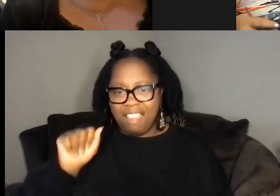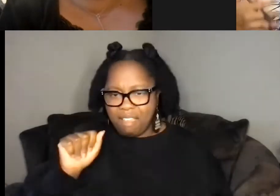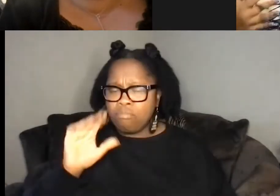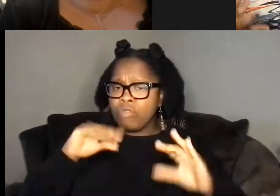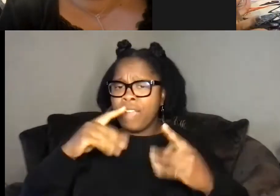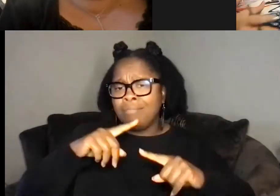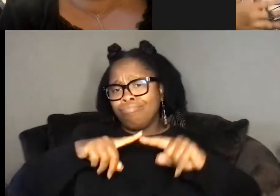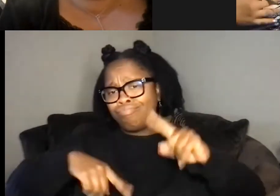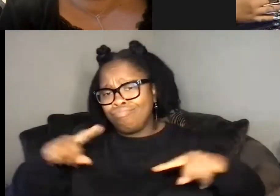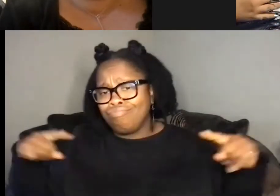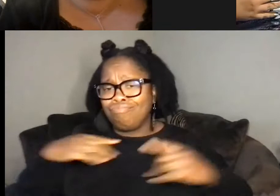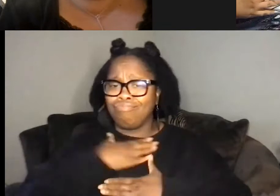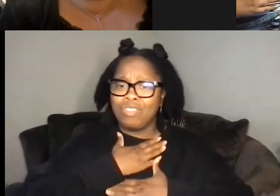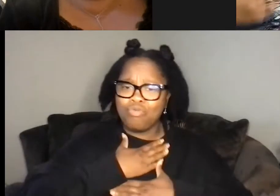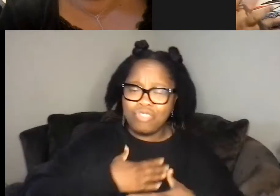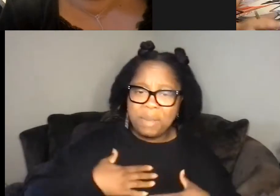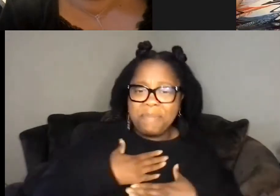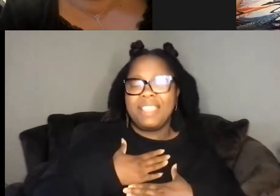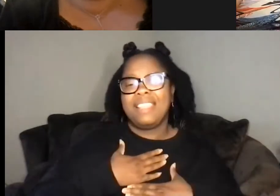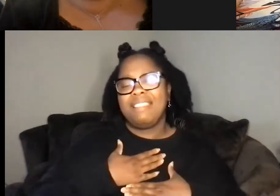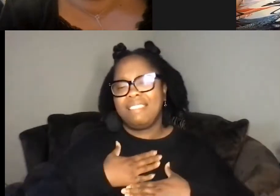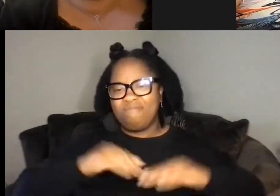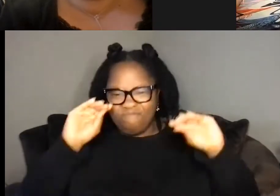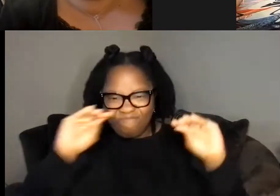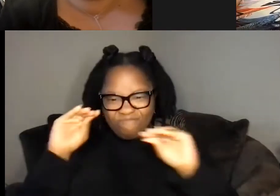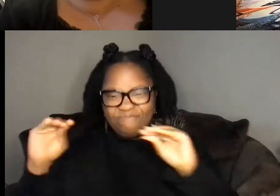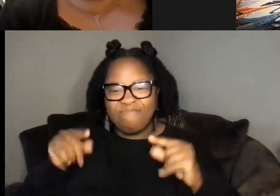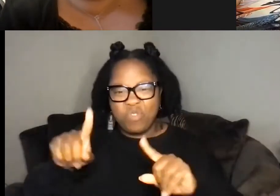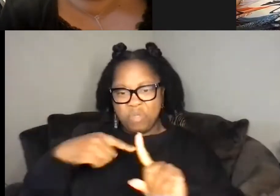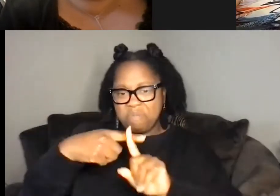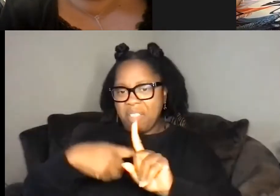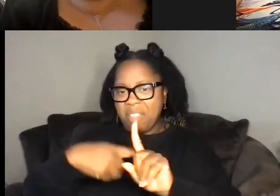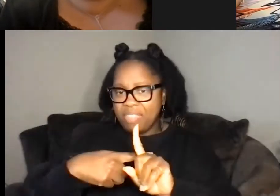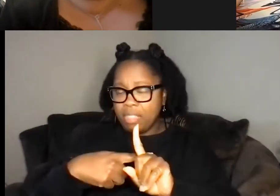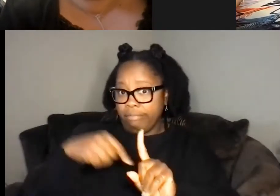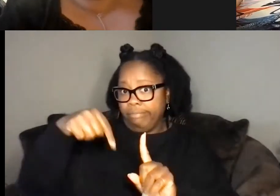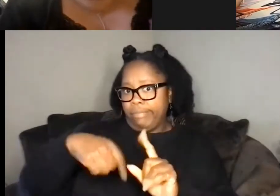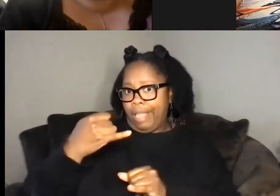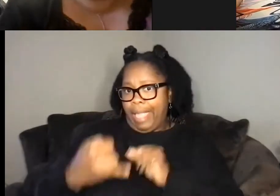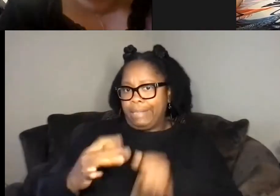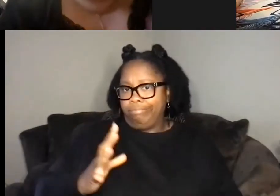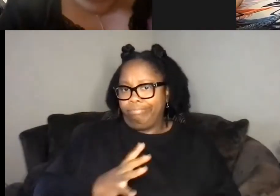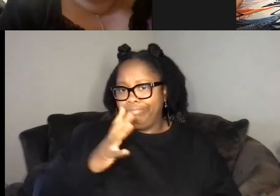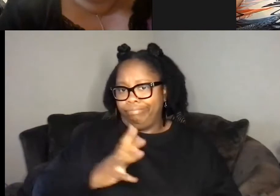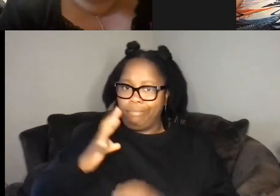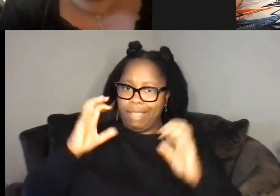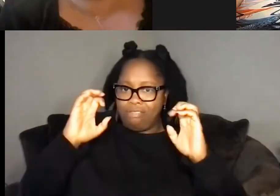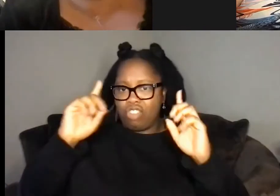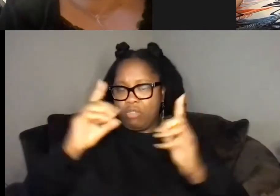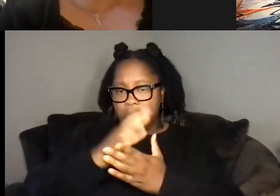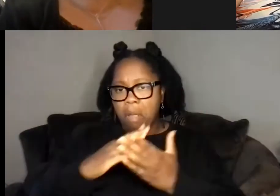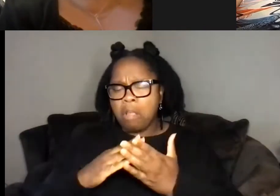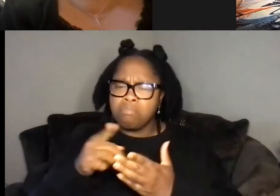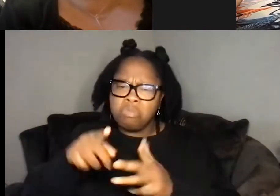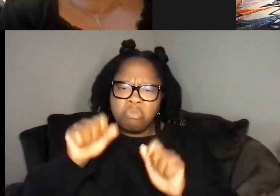variety of entertainment and education throughout the month. This is the last officially educational piece, although you'll certainly be